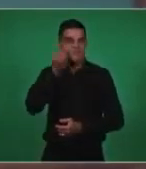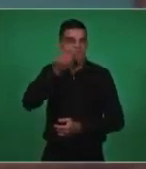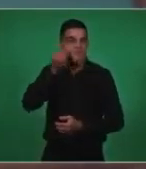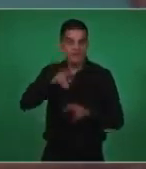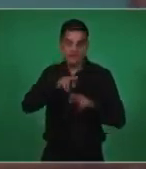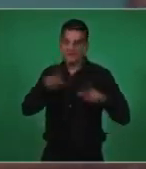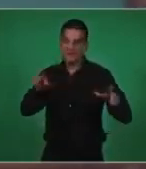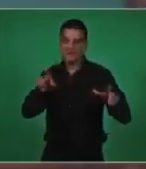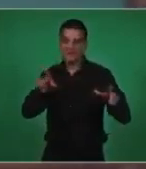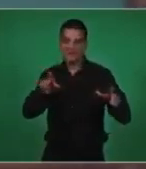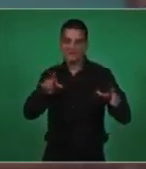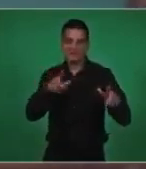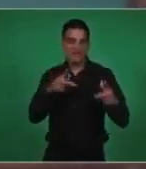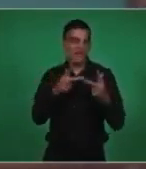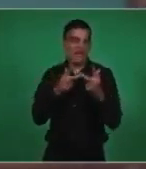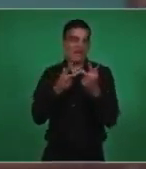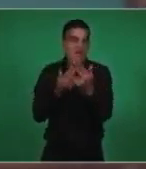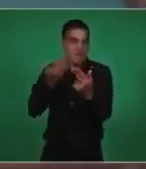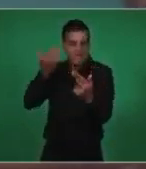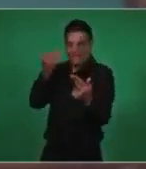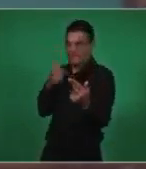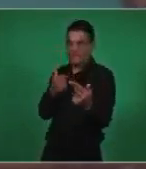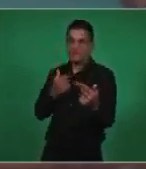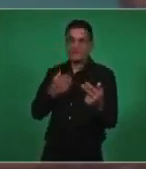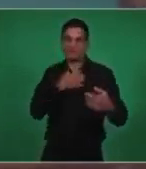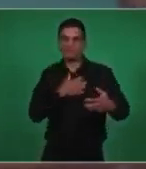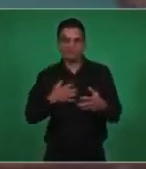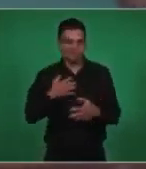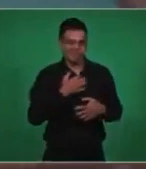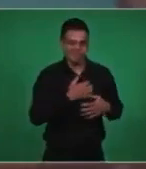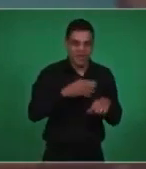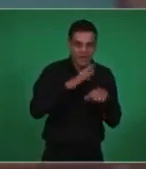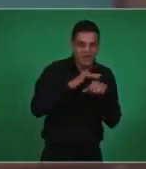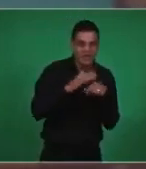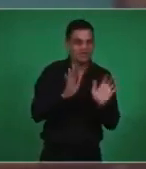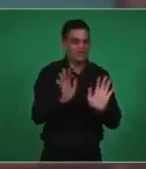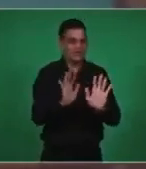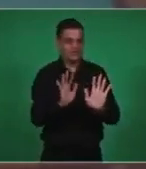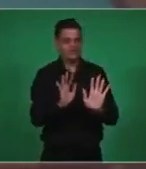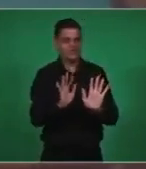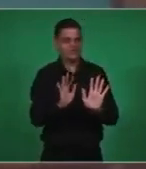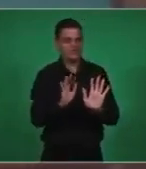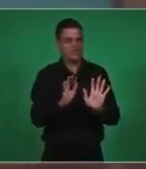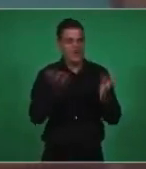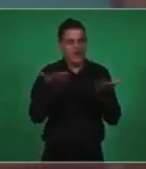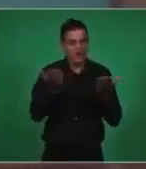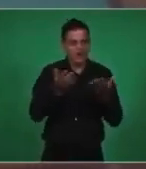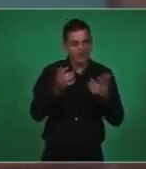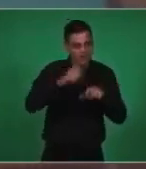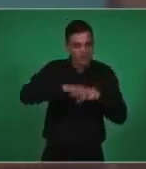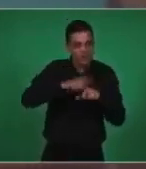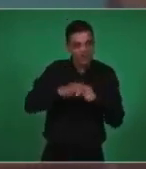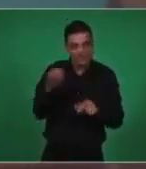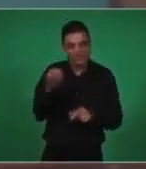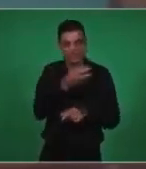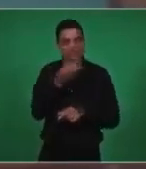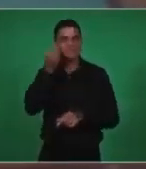going to have a new life. You cannot be a bitter woman suffering with with sickness abandoned